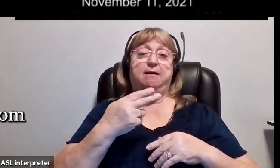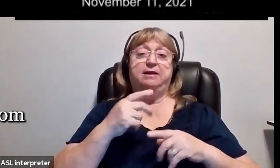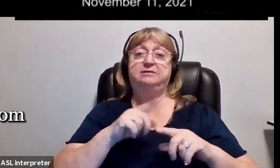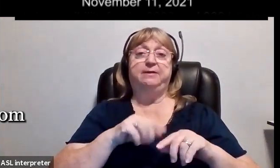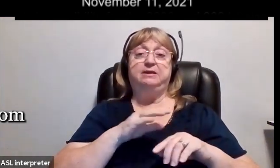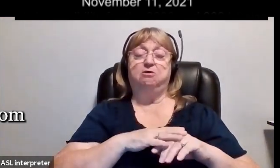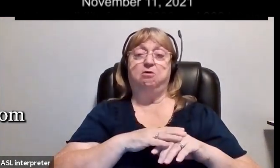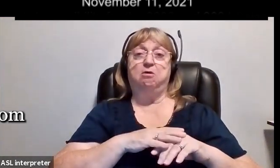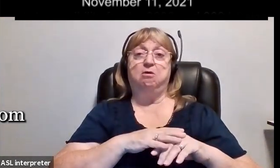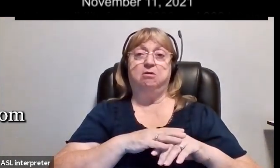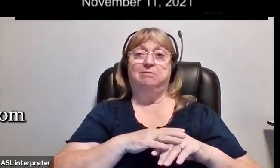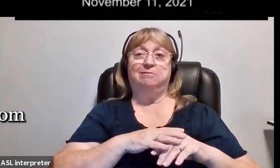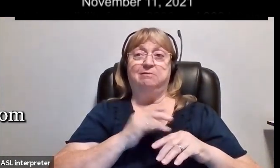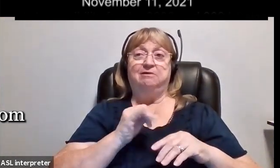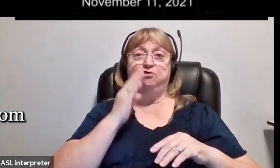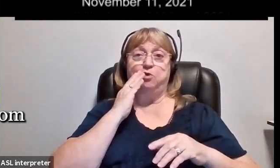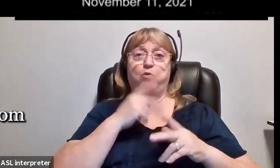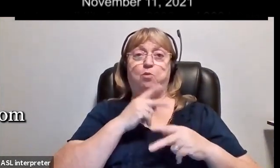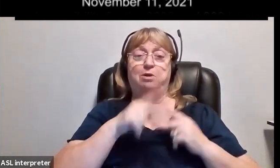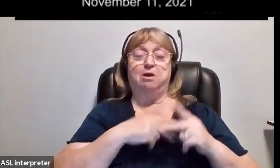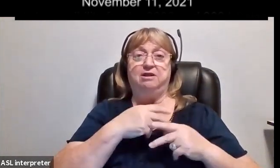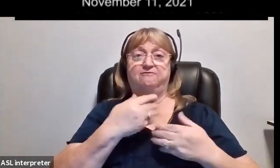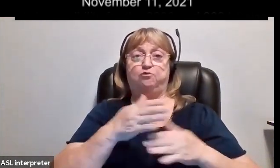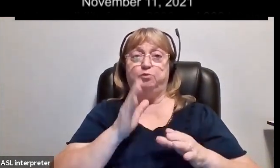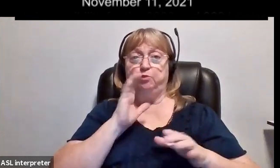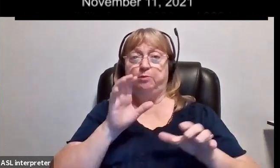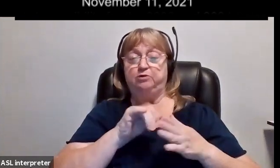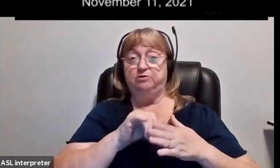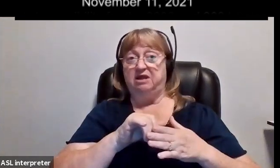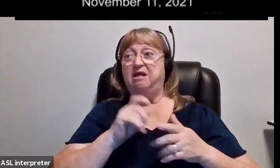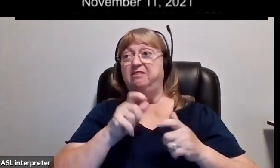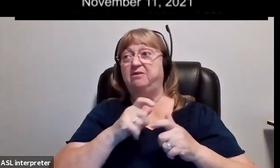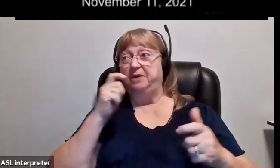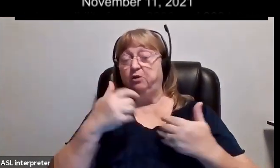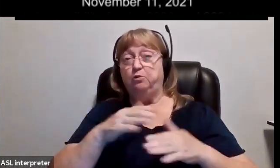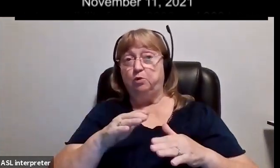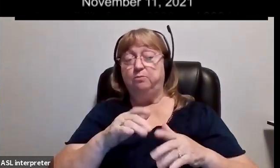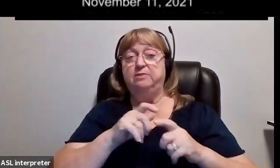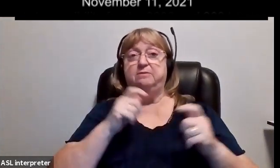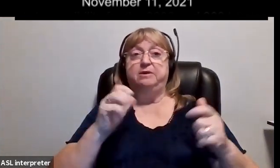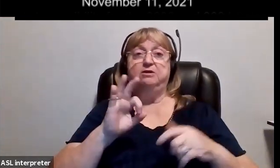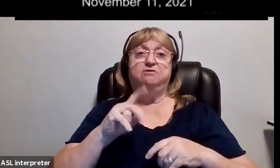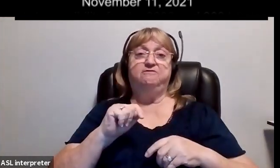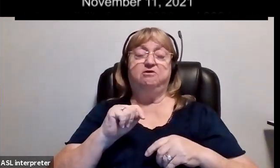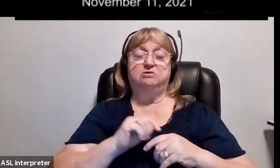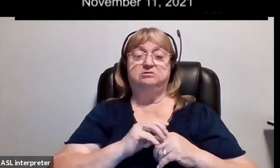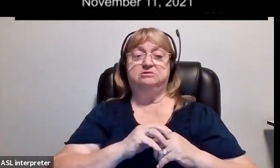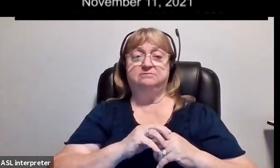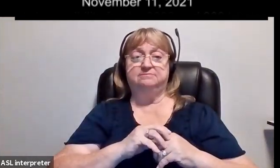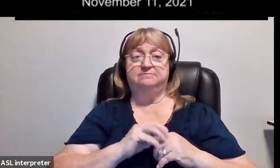whether you know what kind of room you're going to be doing it in. So the larger the room, the larger the font.